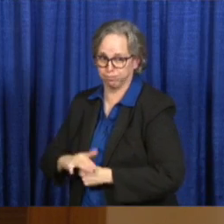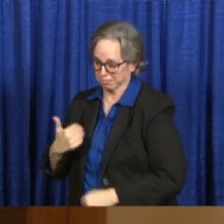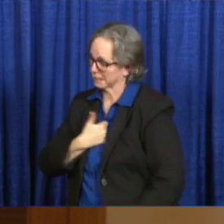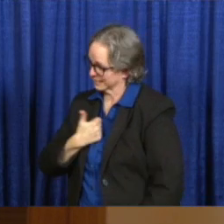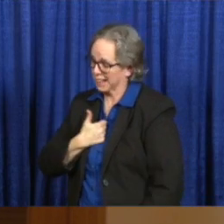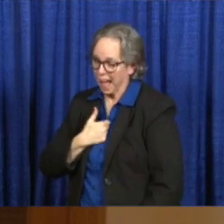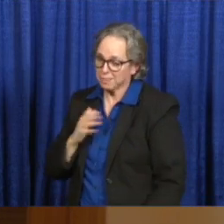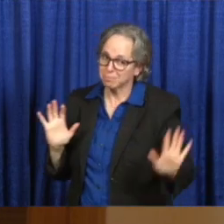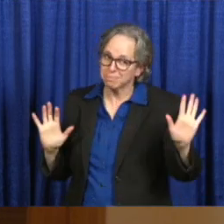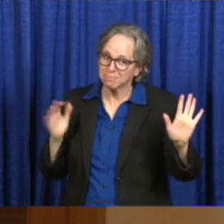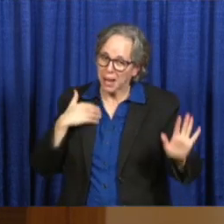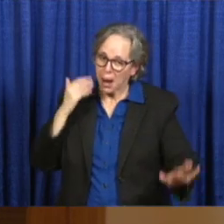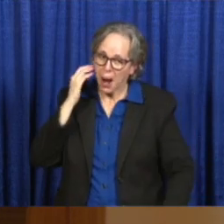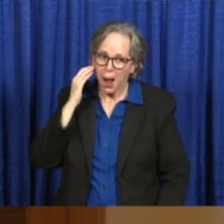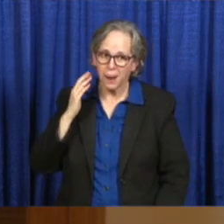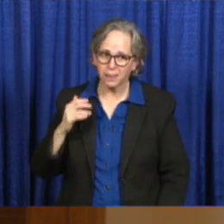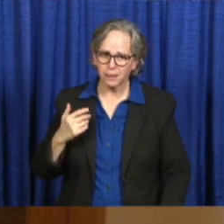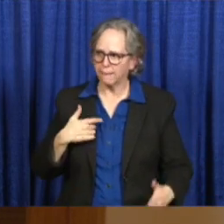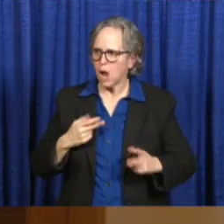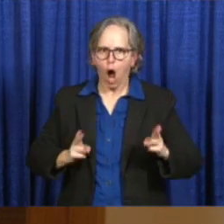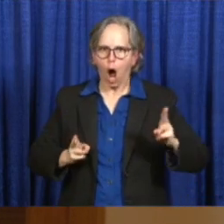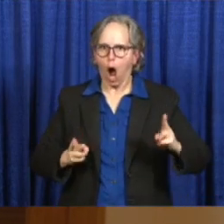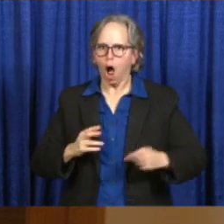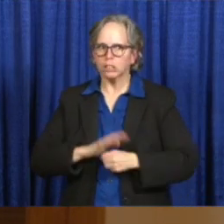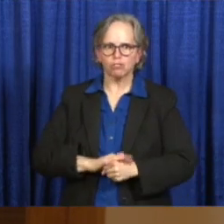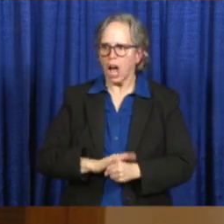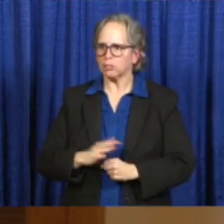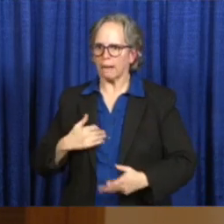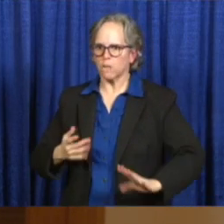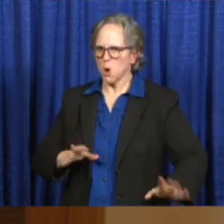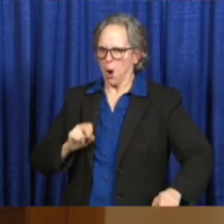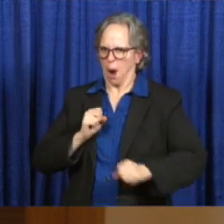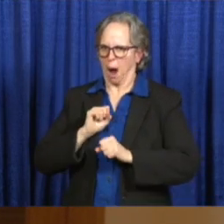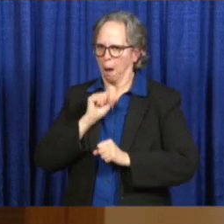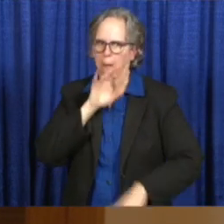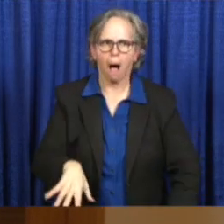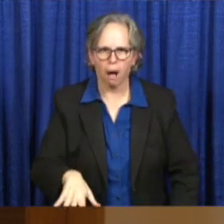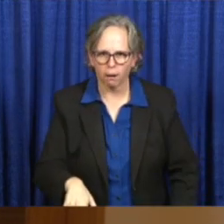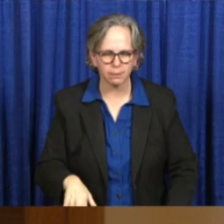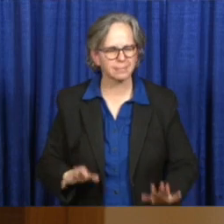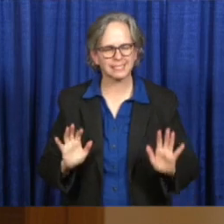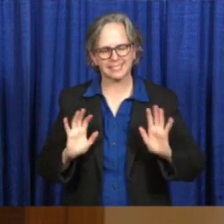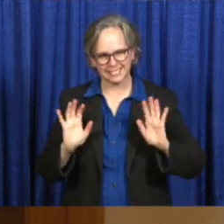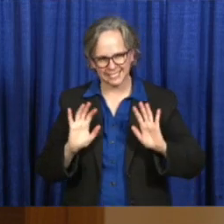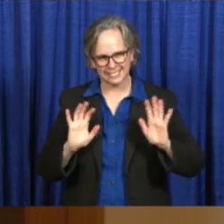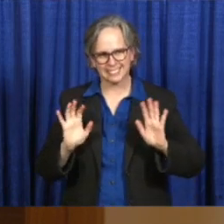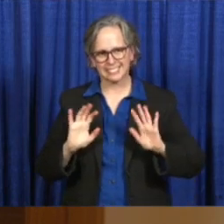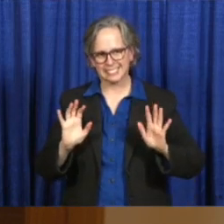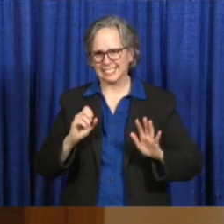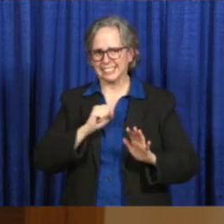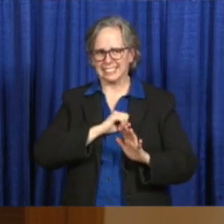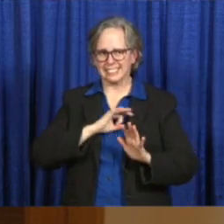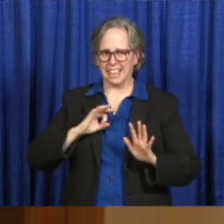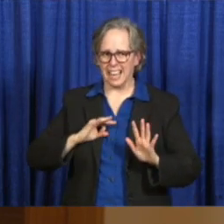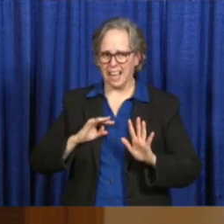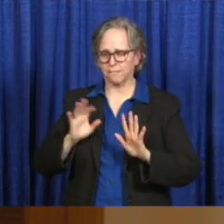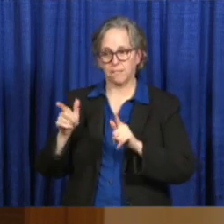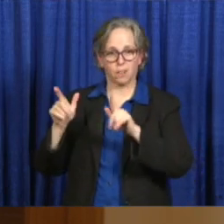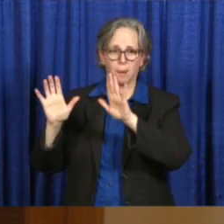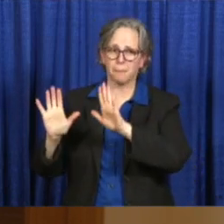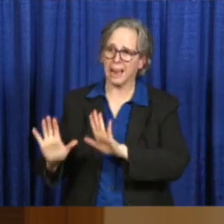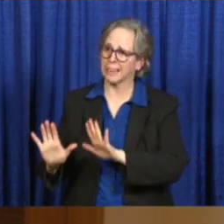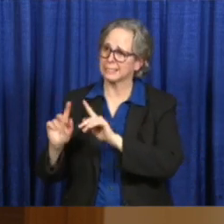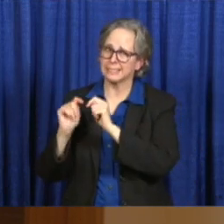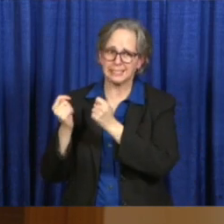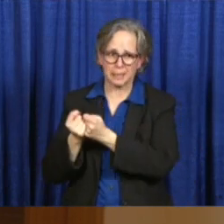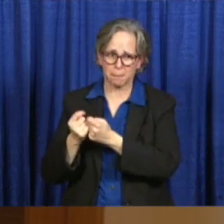especially with the urgency I feel. Have beleaguered staff who are an amazing team, and I at